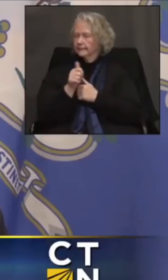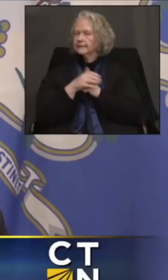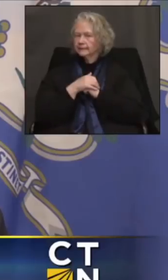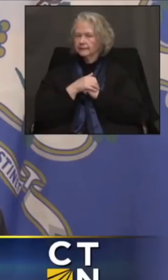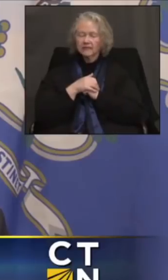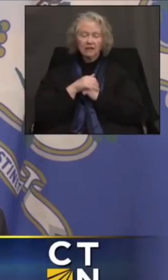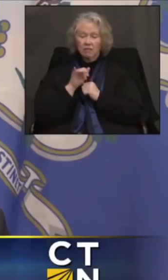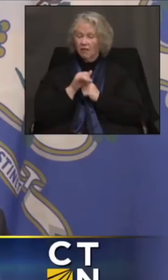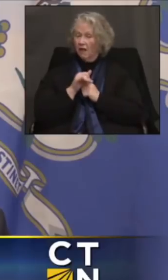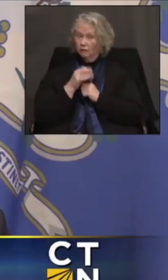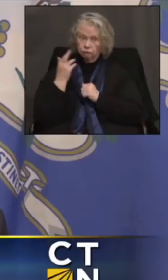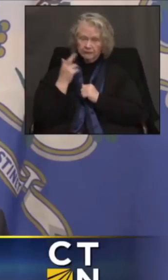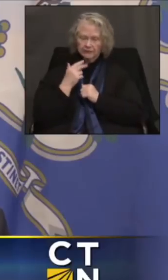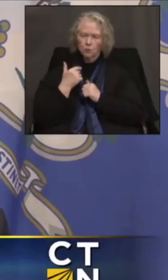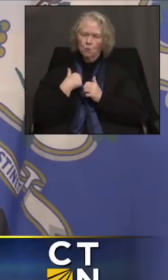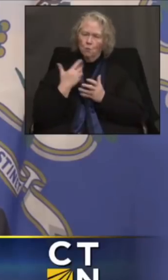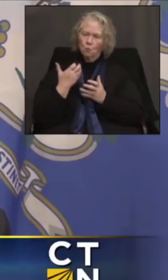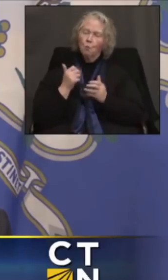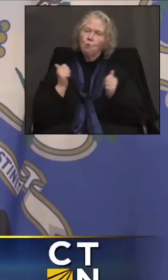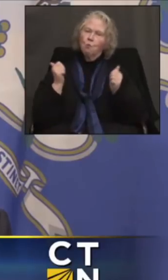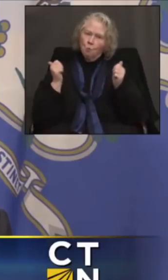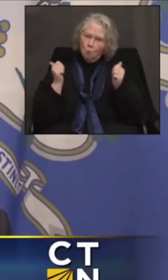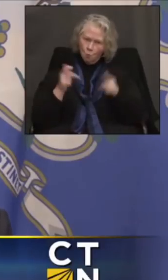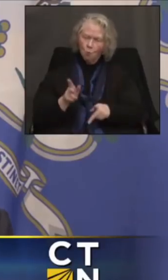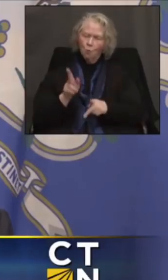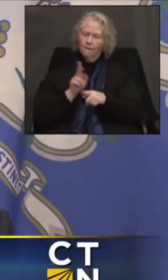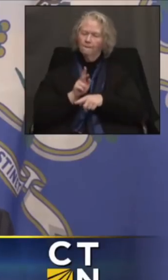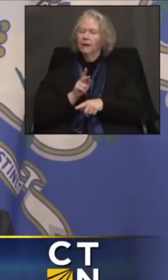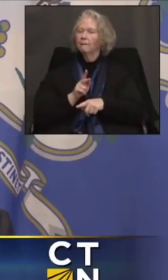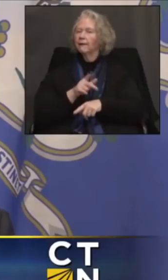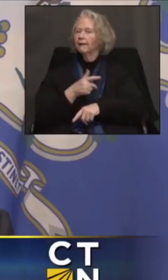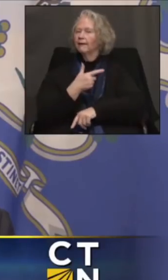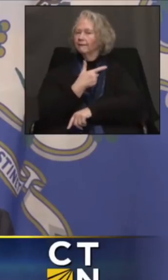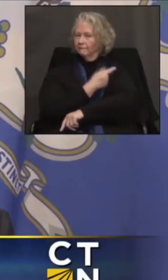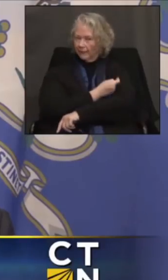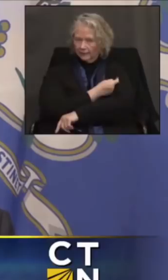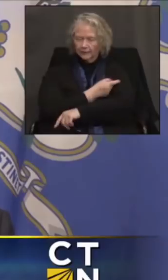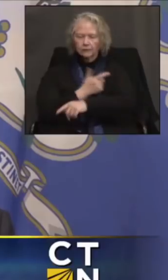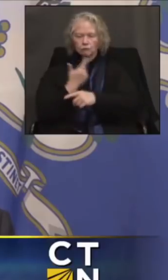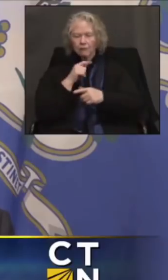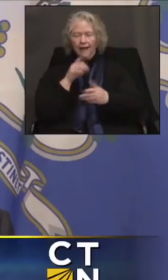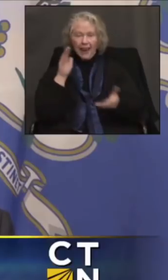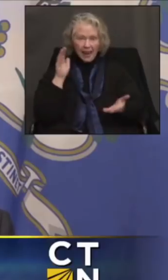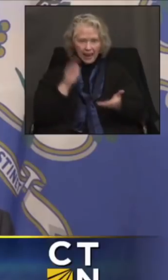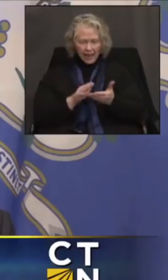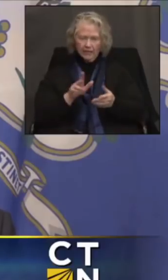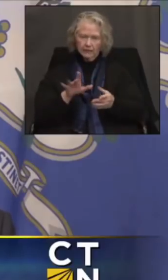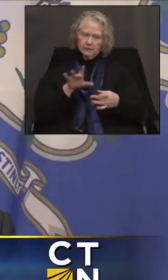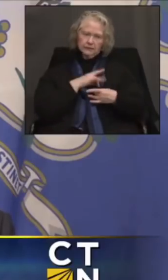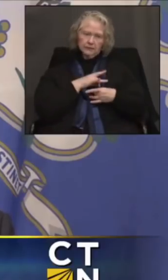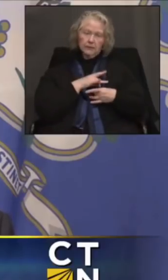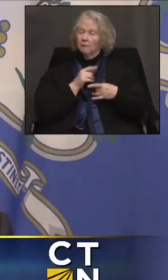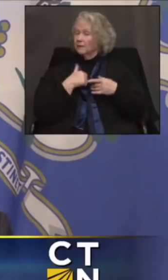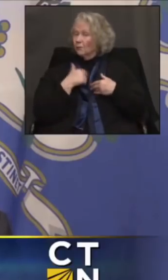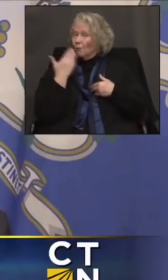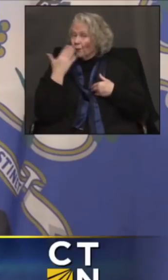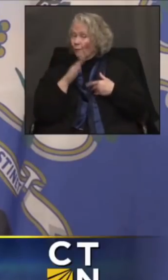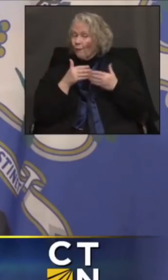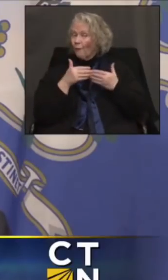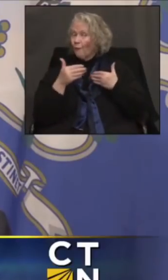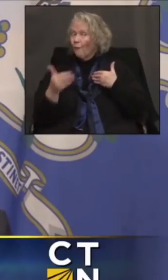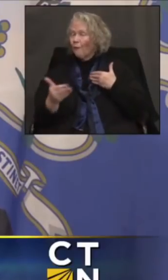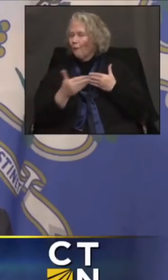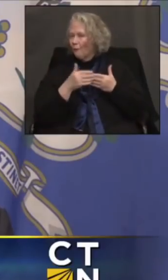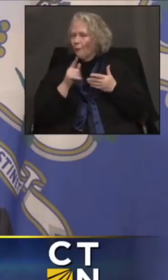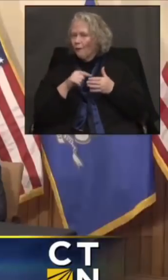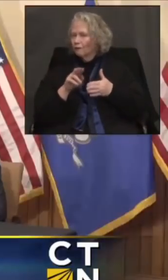made a priority of getting everybody vaccinated, keep down the infection rate as best we can, because we don't know the long-term consequences.